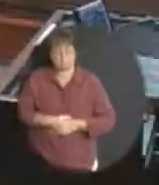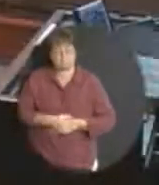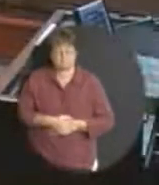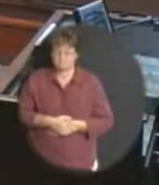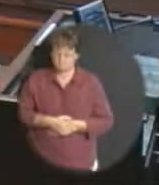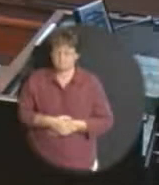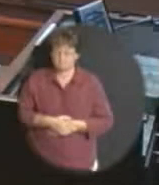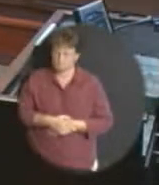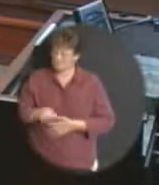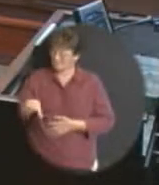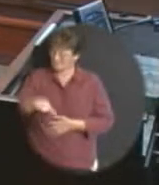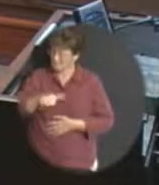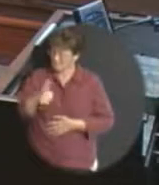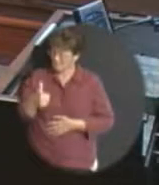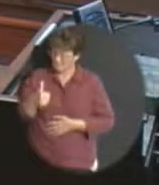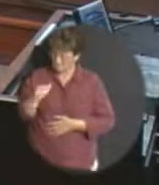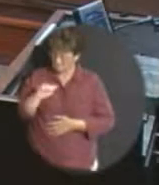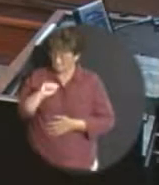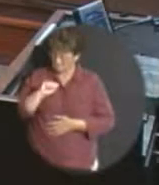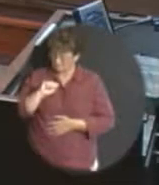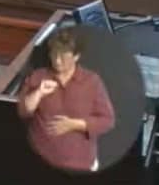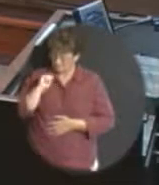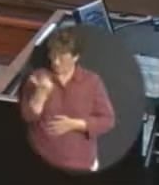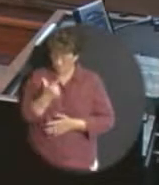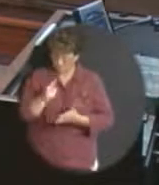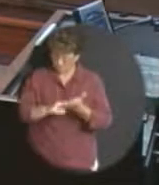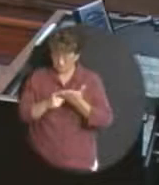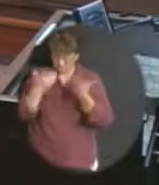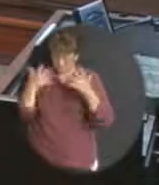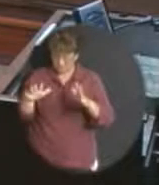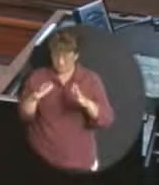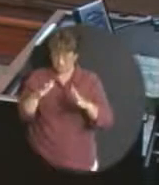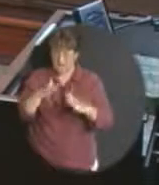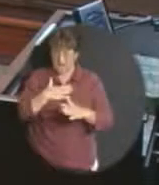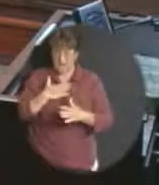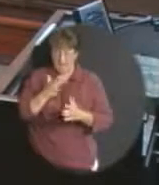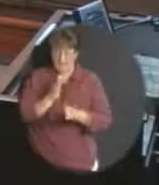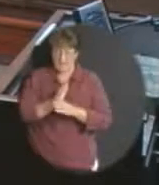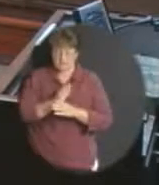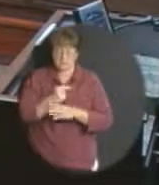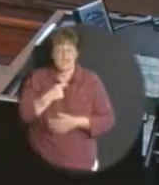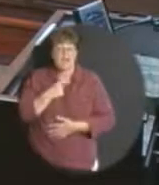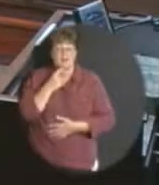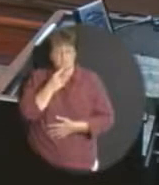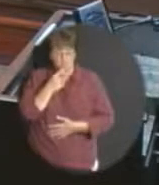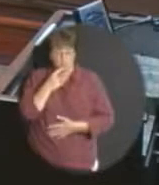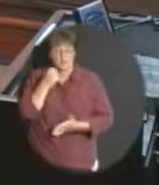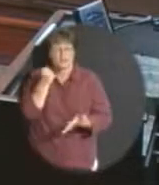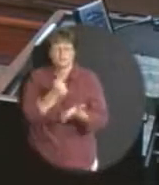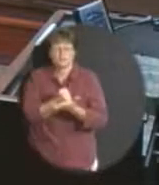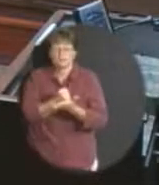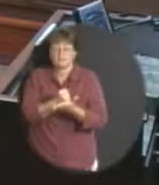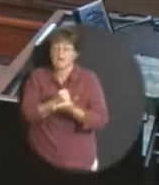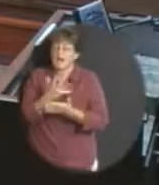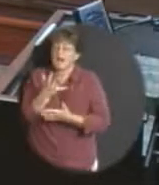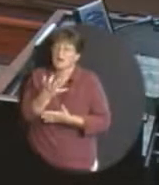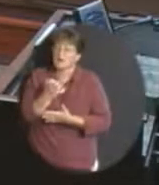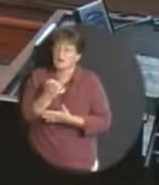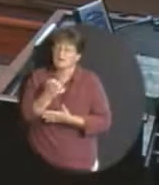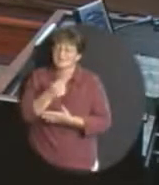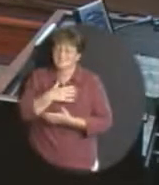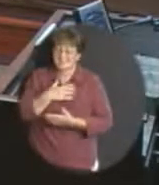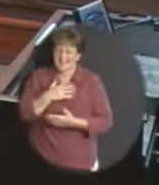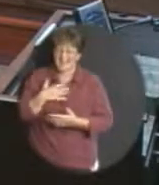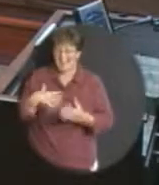All right, if that's all the discussion, I would entertain a motion to approve our consent agenda. I would move to approve the consent. I want to do this because it's been a while since I got to do